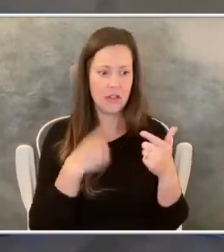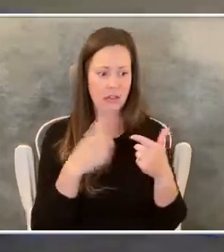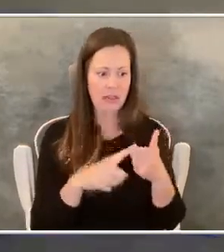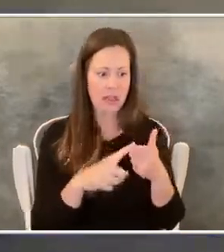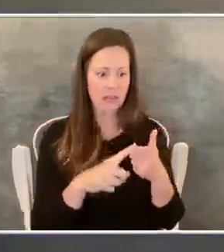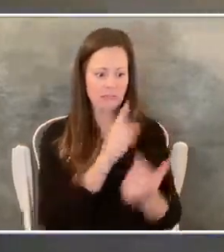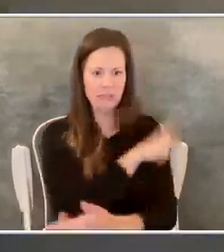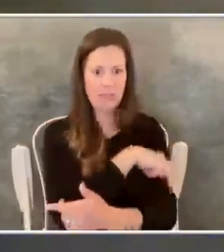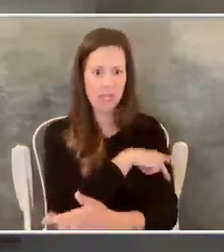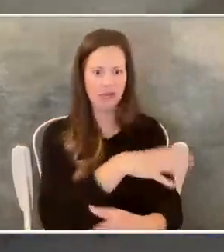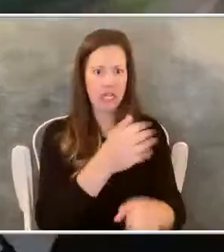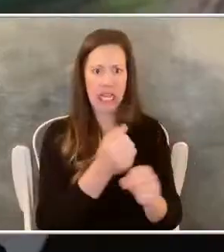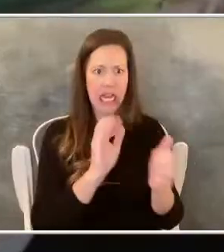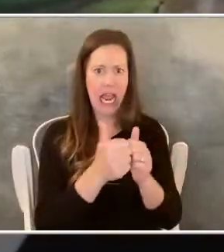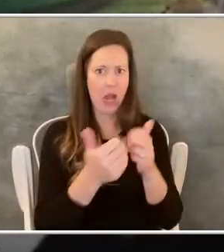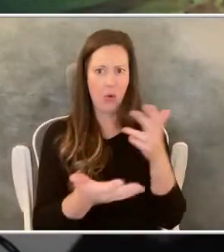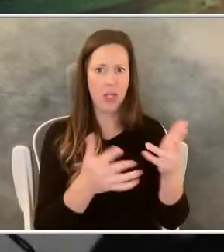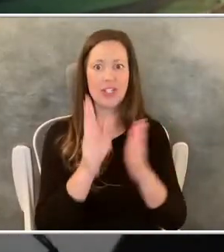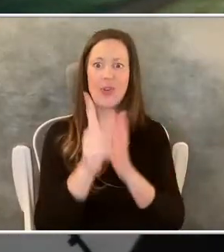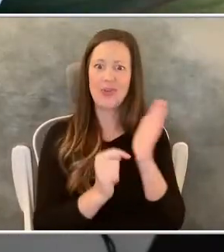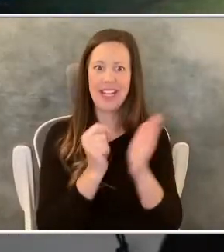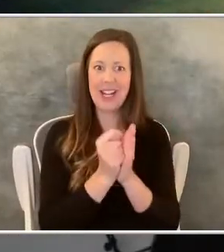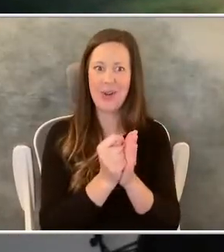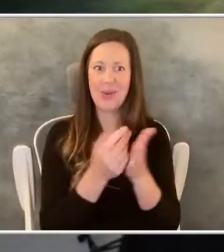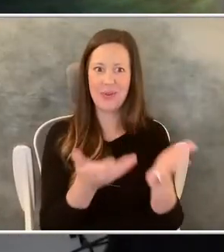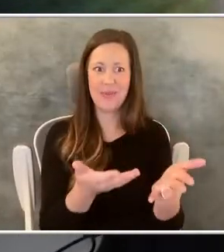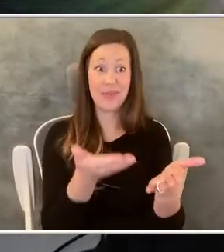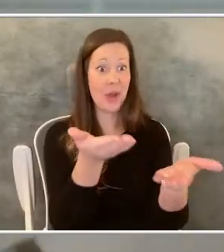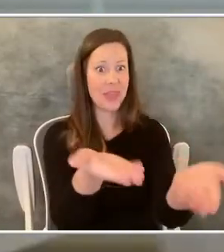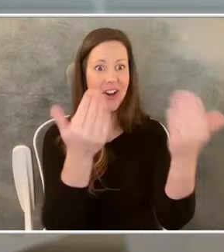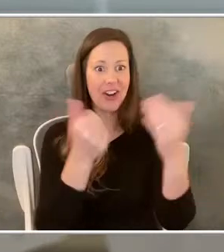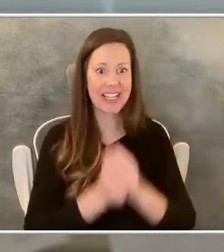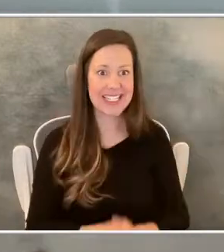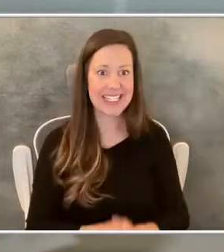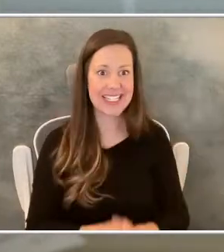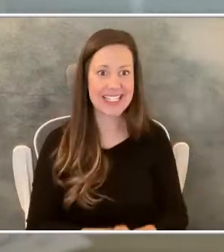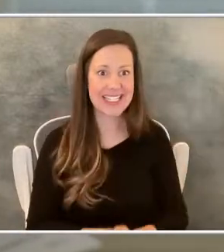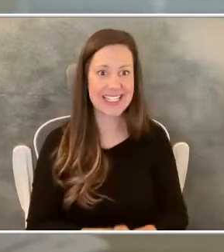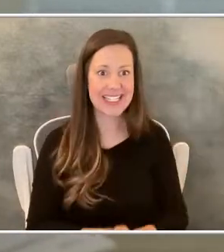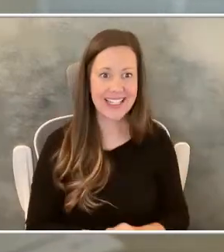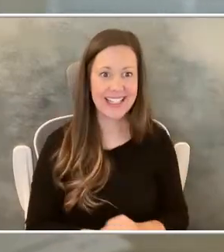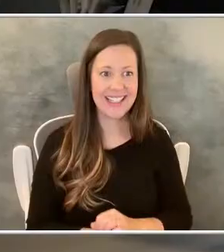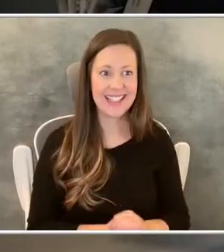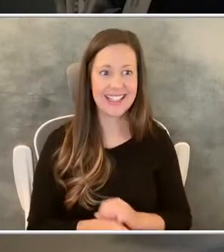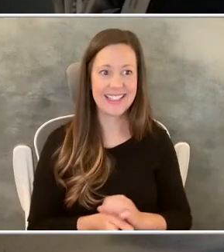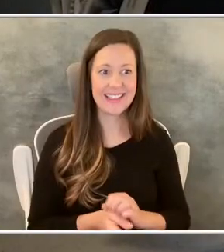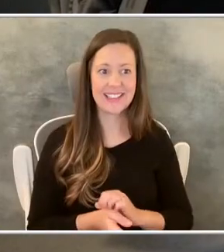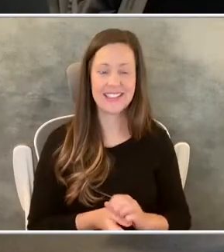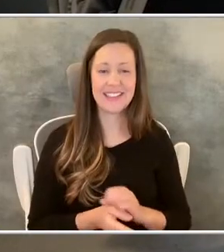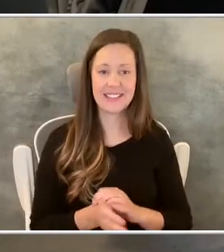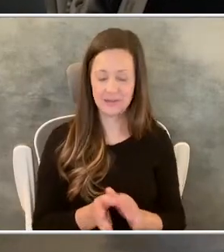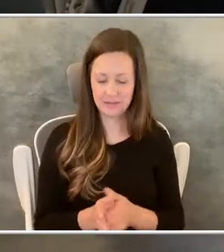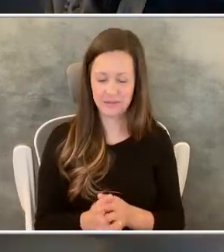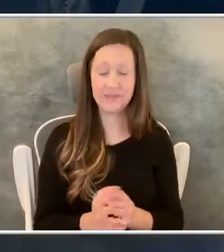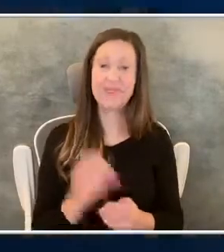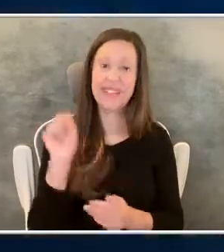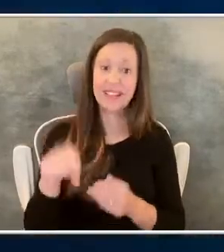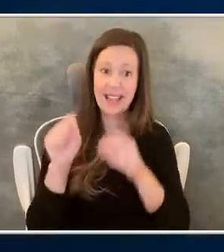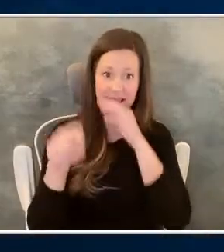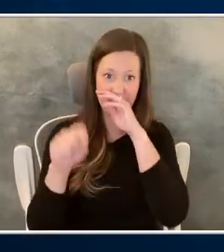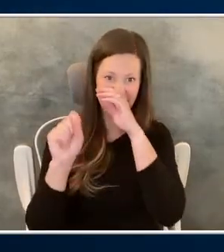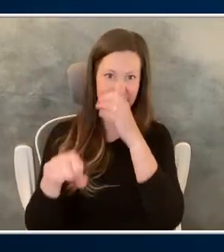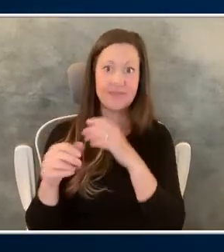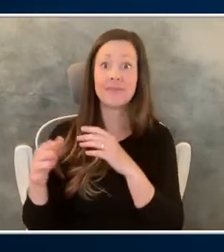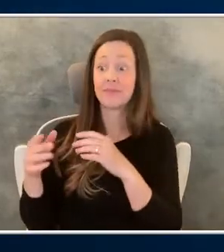well. Yes, so there it is, in a cooler, yeah, on its way. Yes, so bone from the donor stem